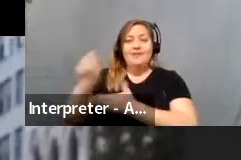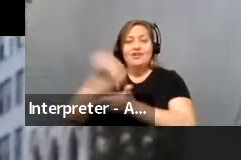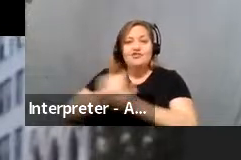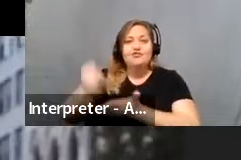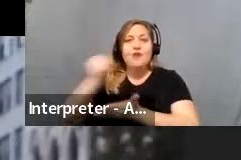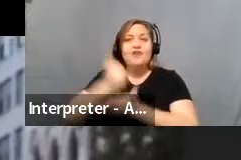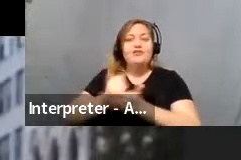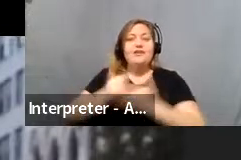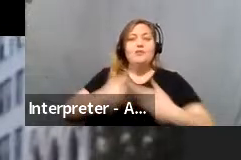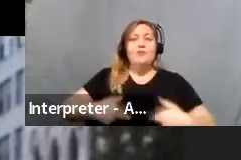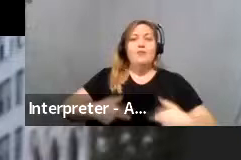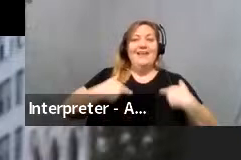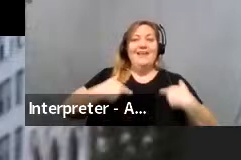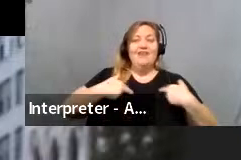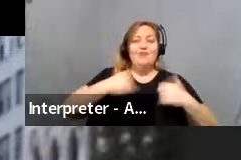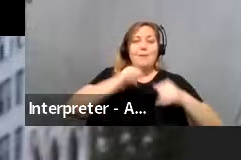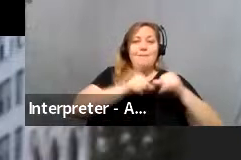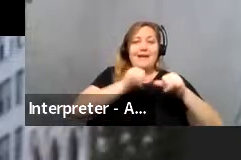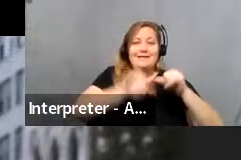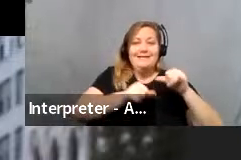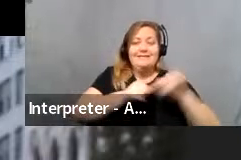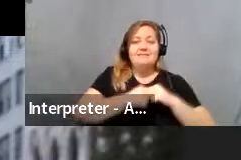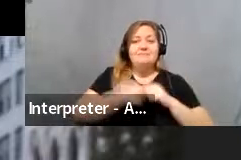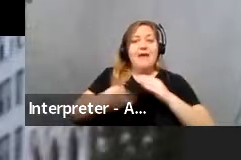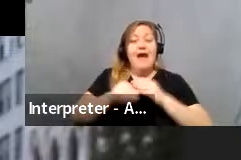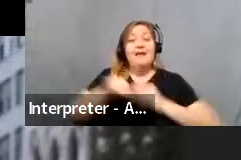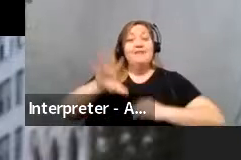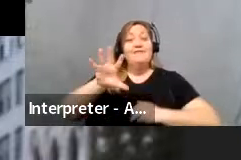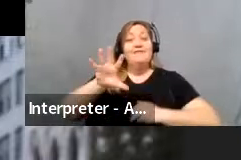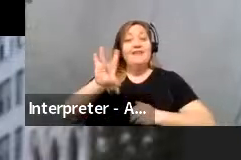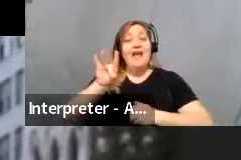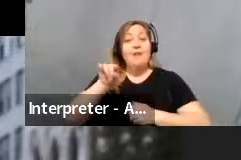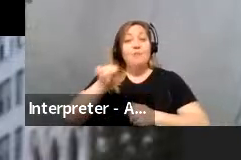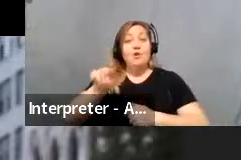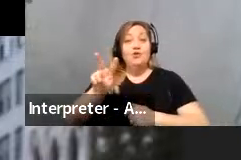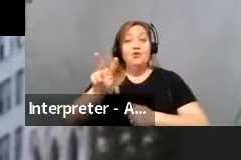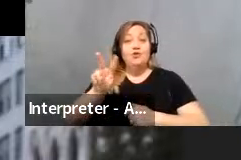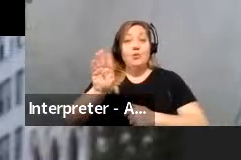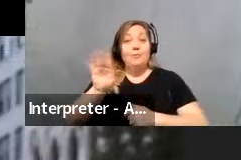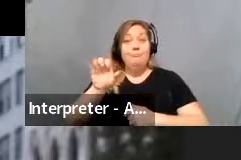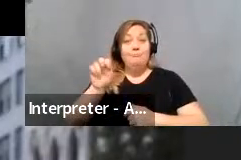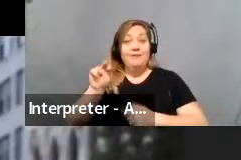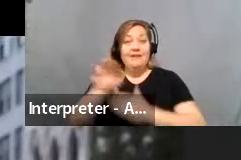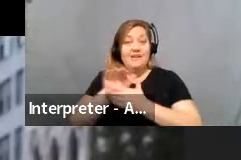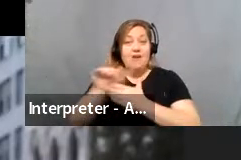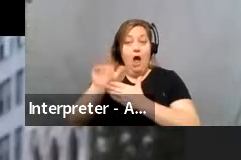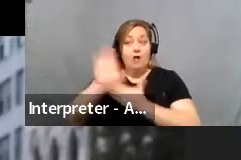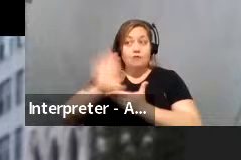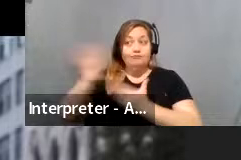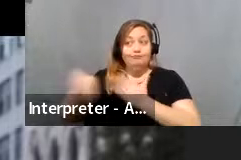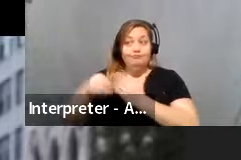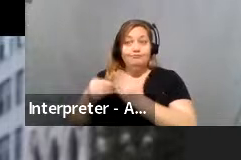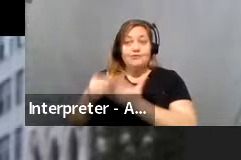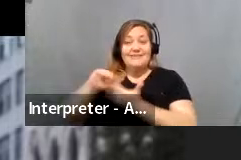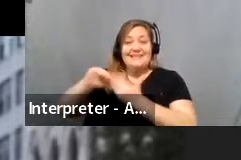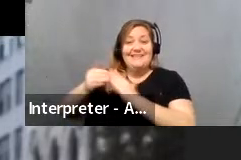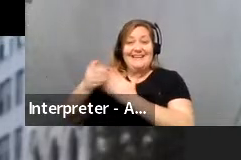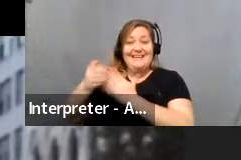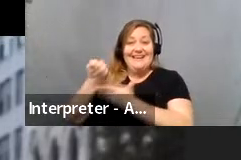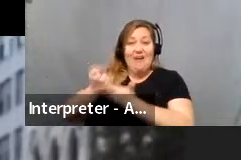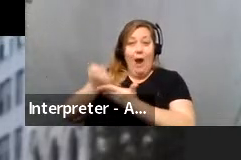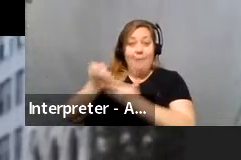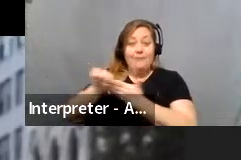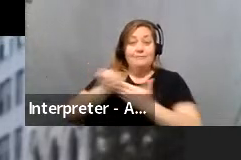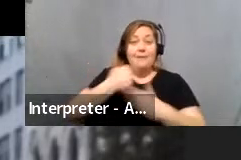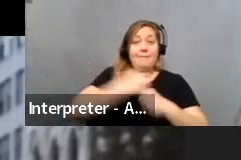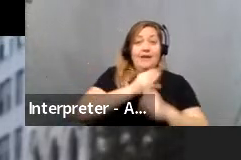maintenance, adding an estimated $58.2 billion to the city's economy and creating 260,000